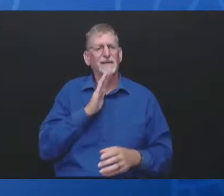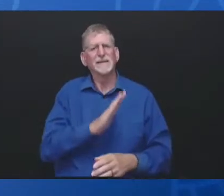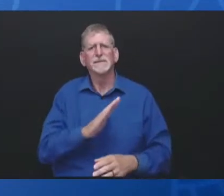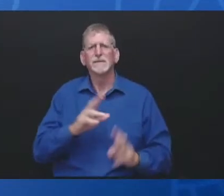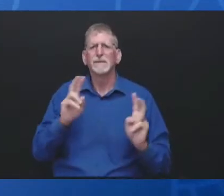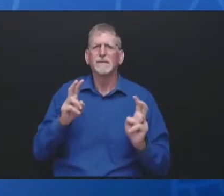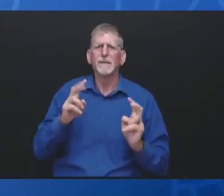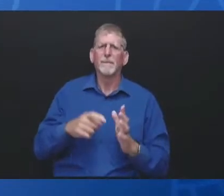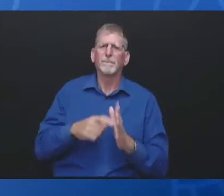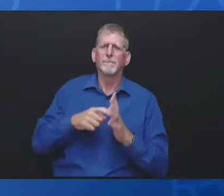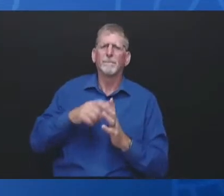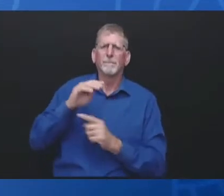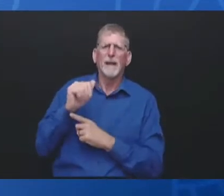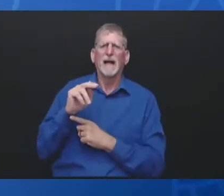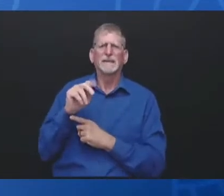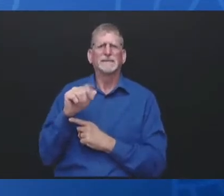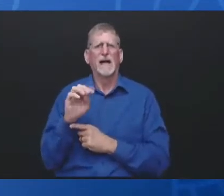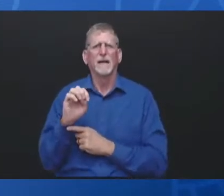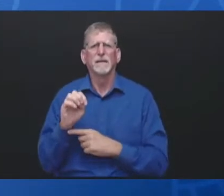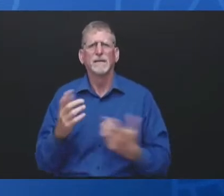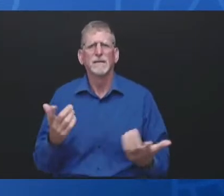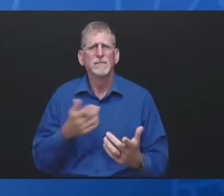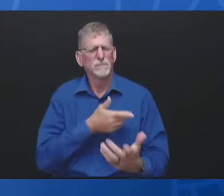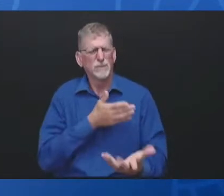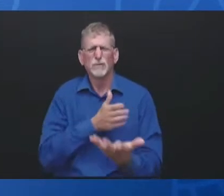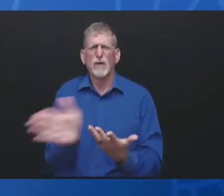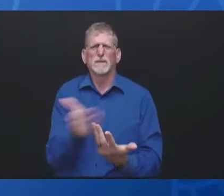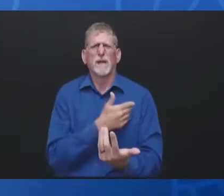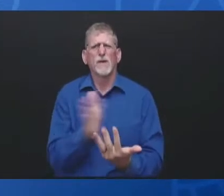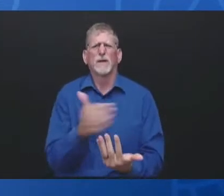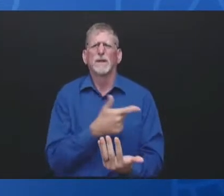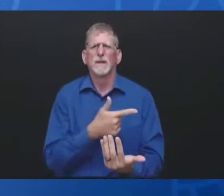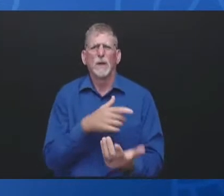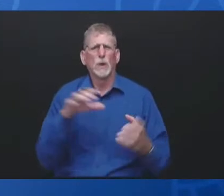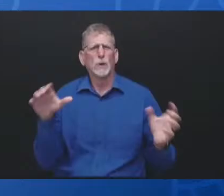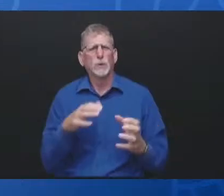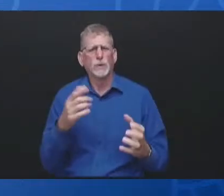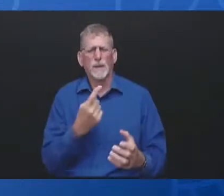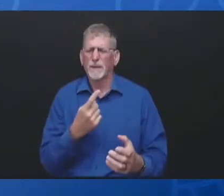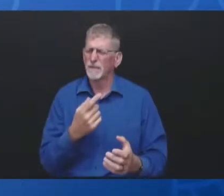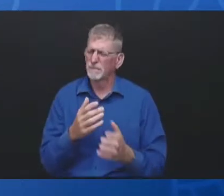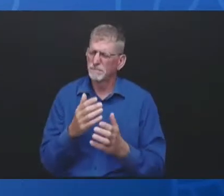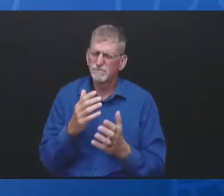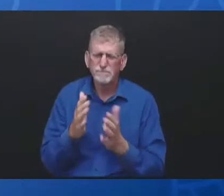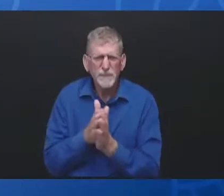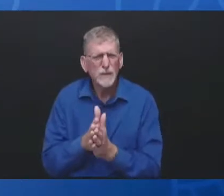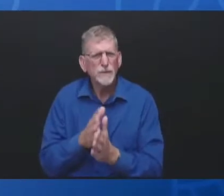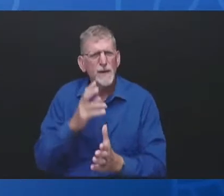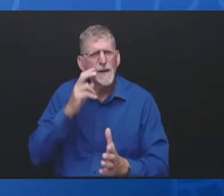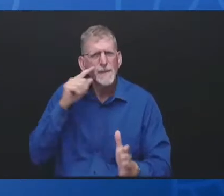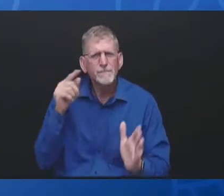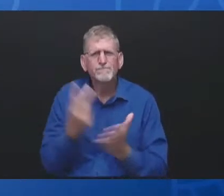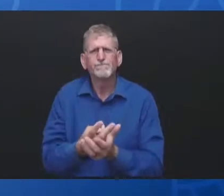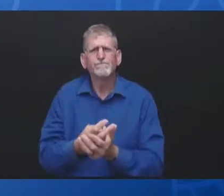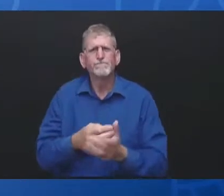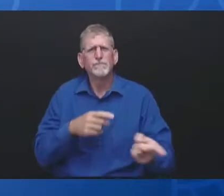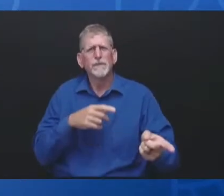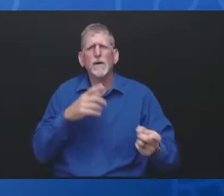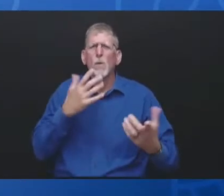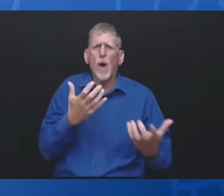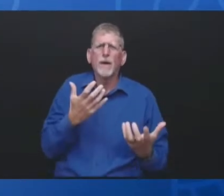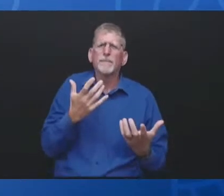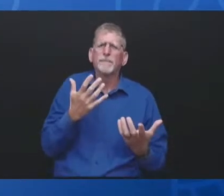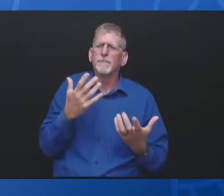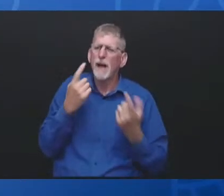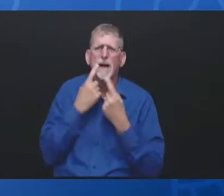something he cares passionately about. He knows what he wants to accomplish. He inherited a world that was on fire